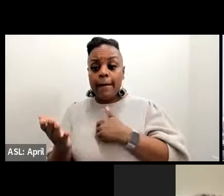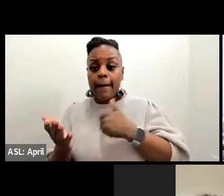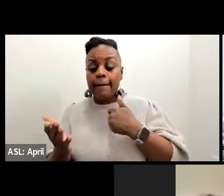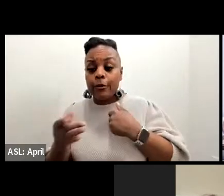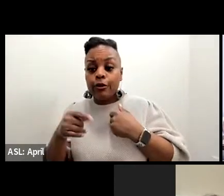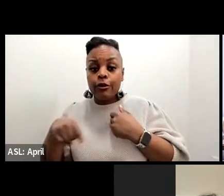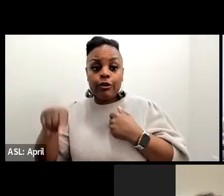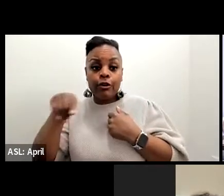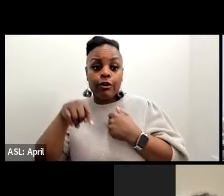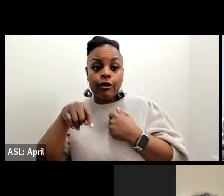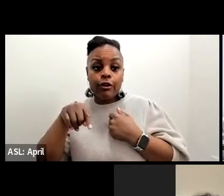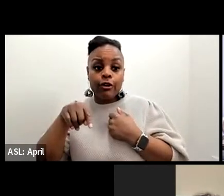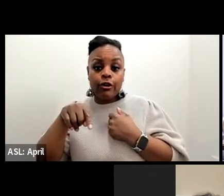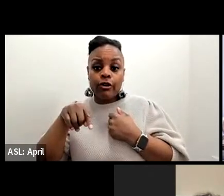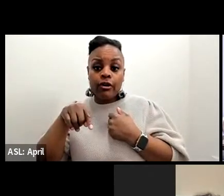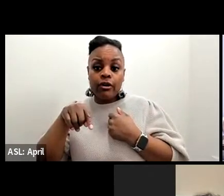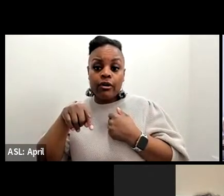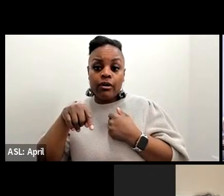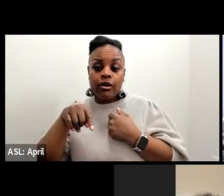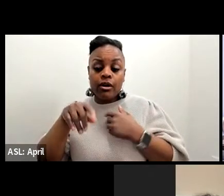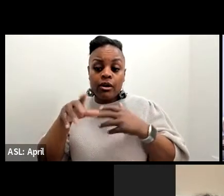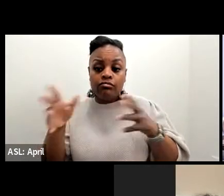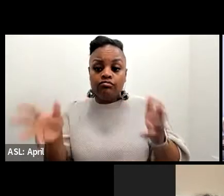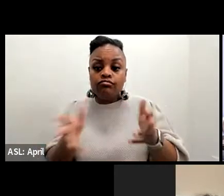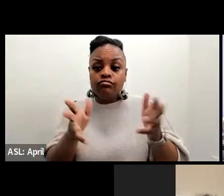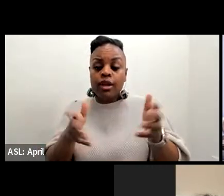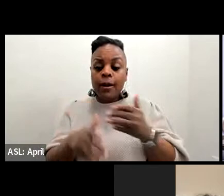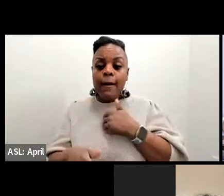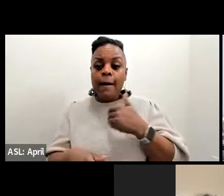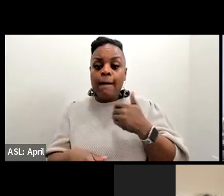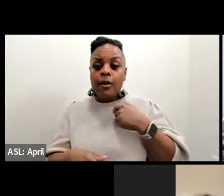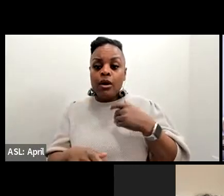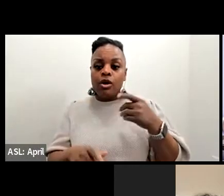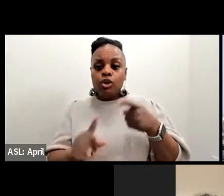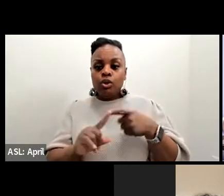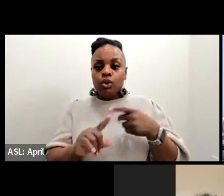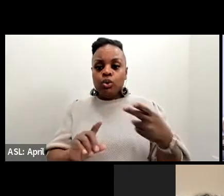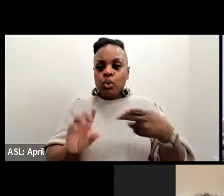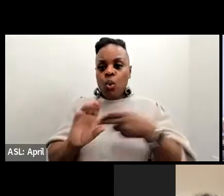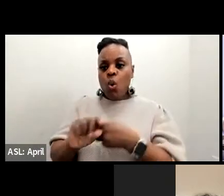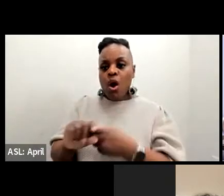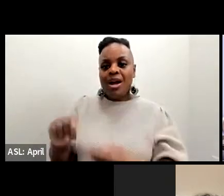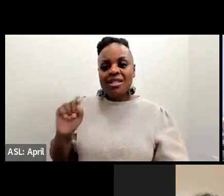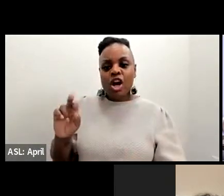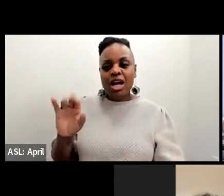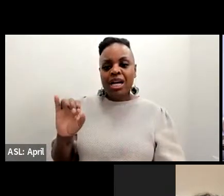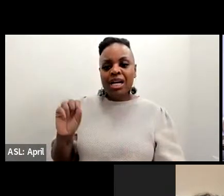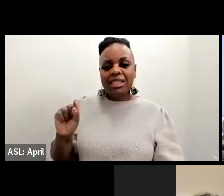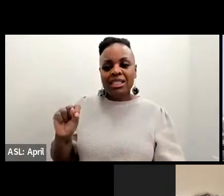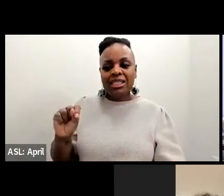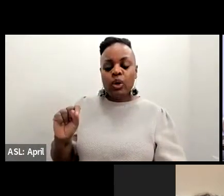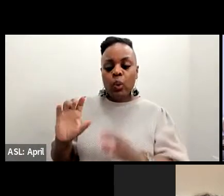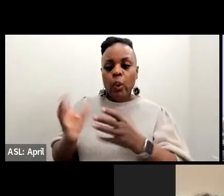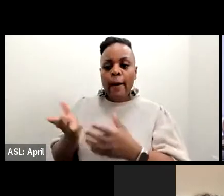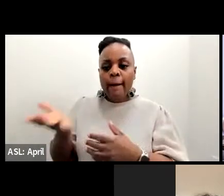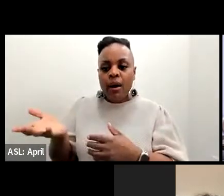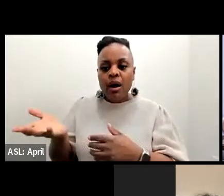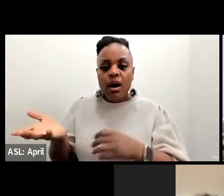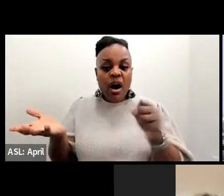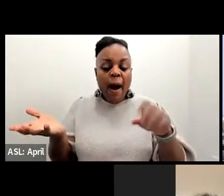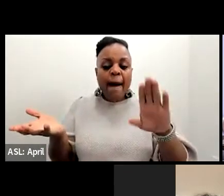groups, but the many more ex-members have gone on to lead the independence movement